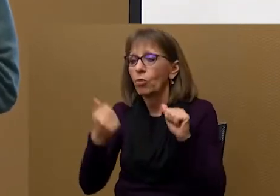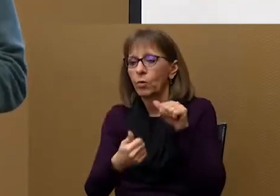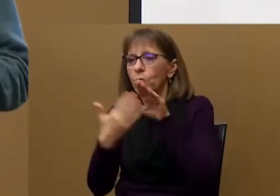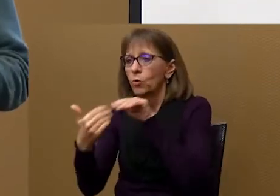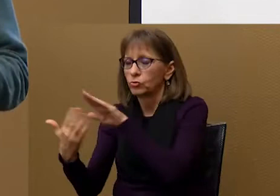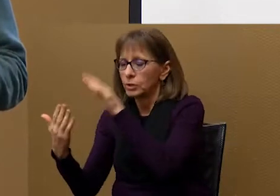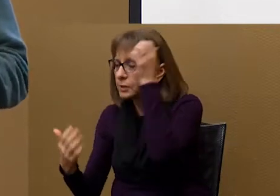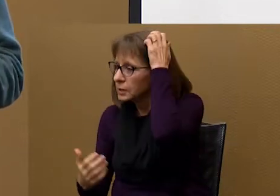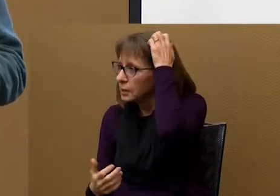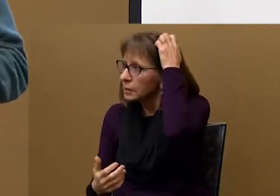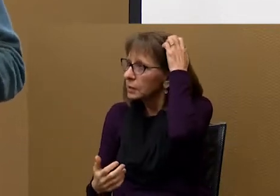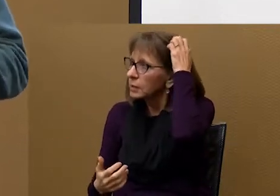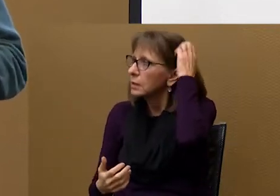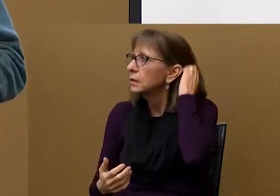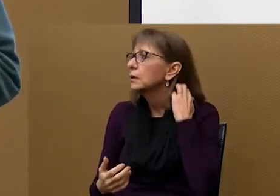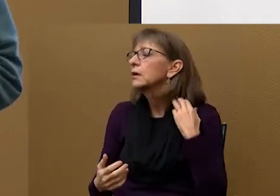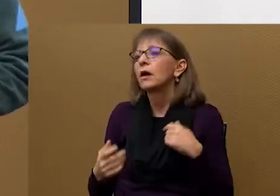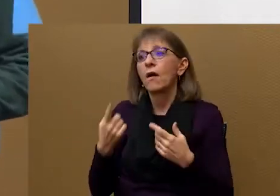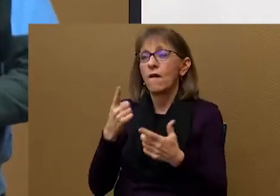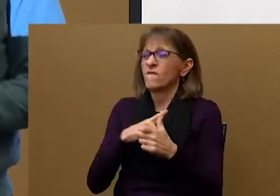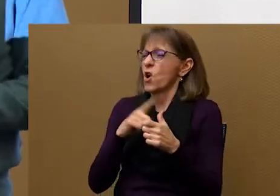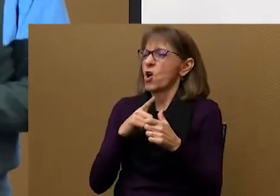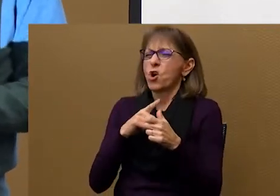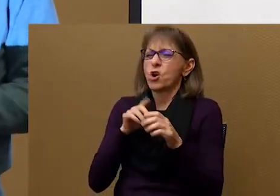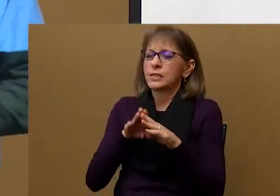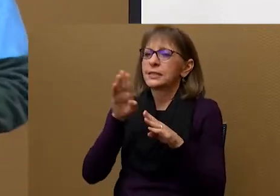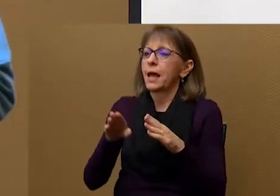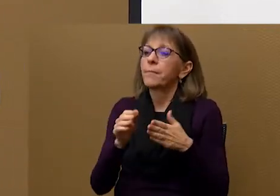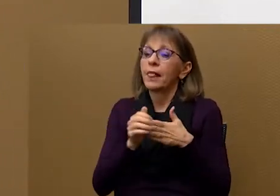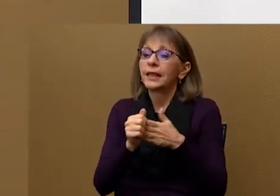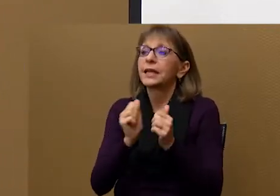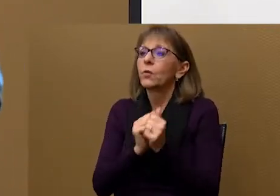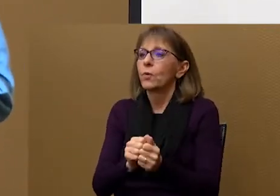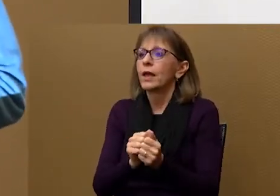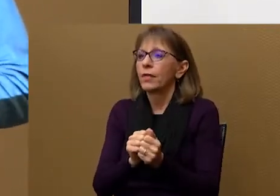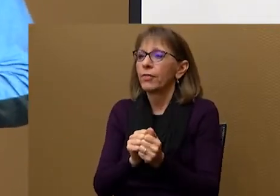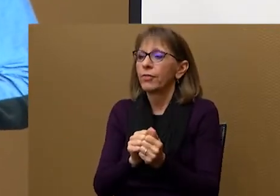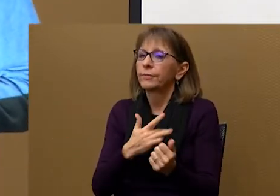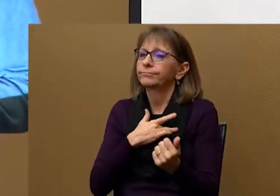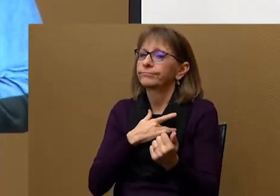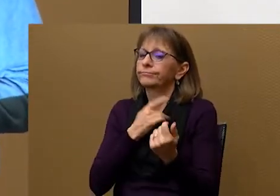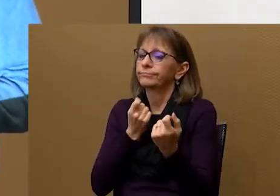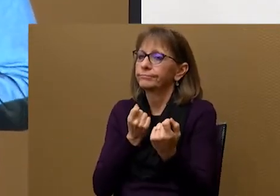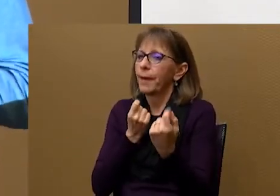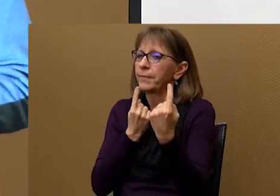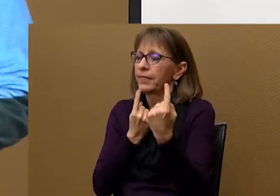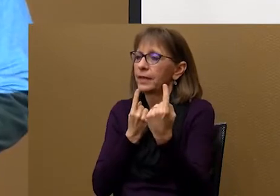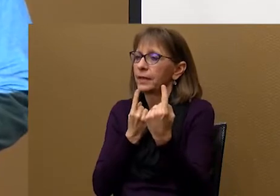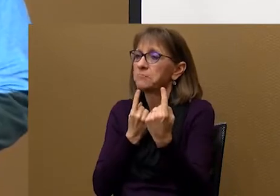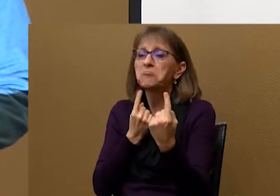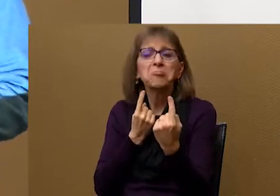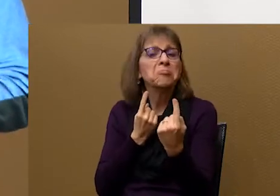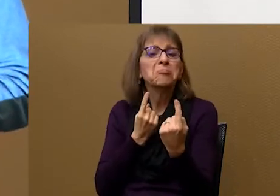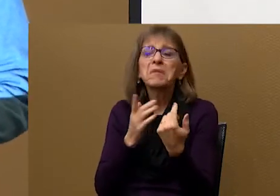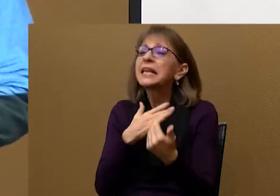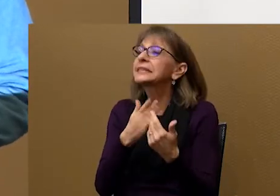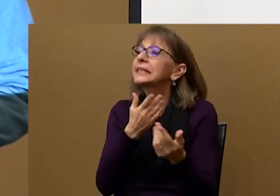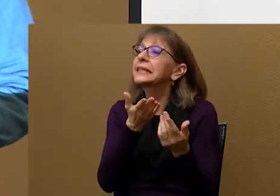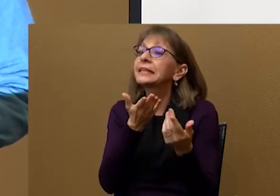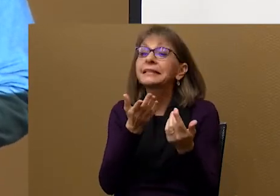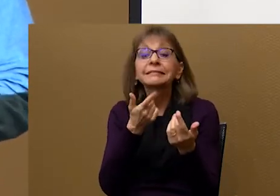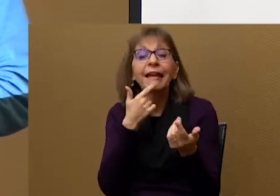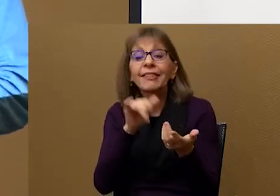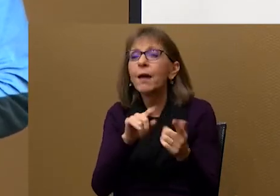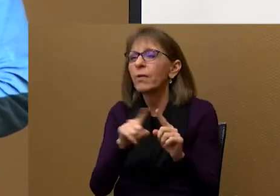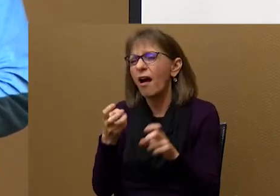time to contrast it with some other approaches. First step is leading with empathy. Easy to say, hard to